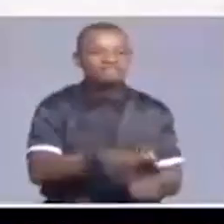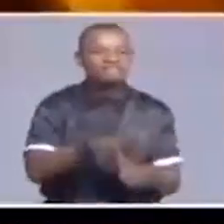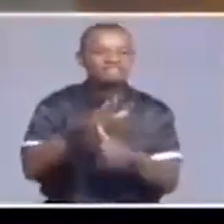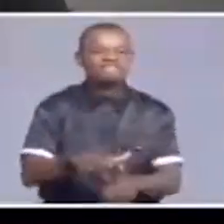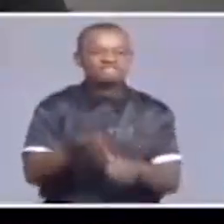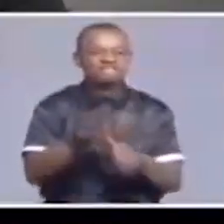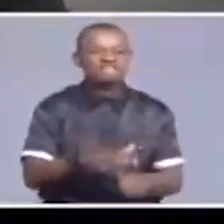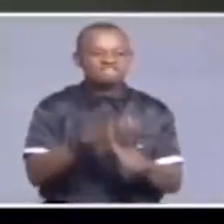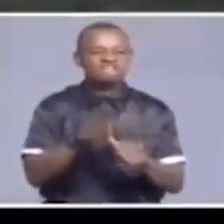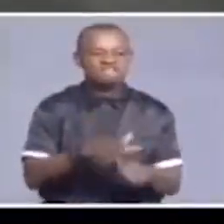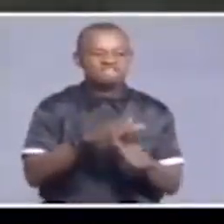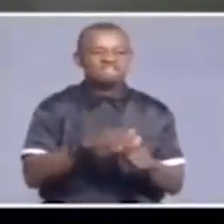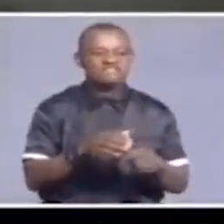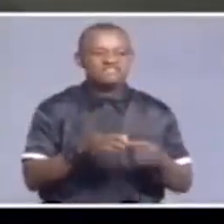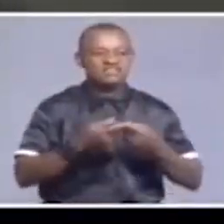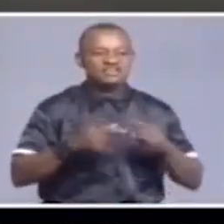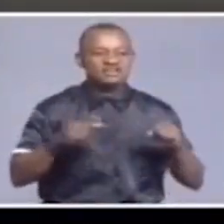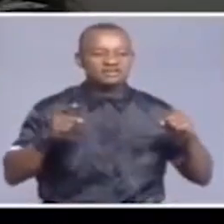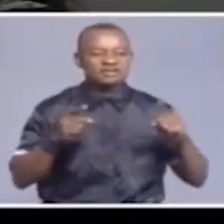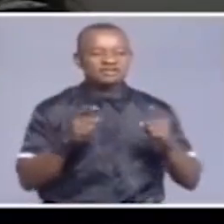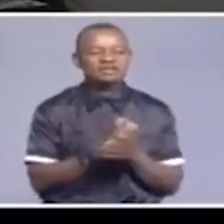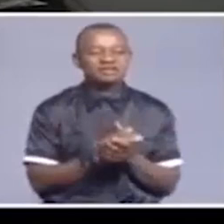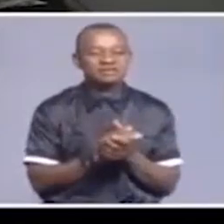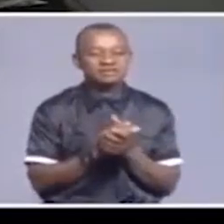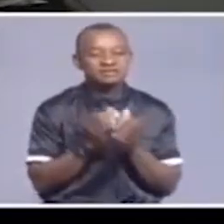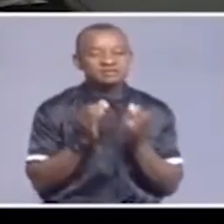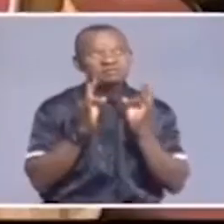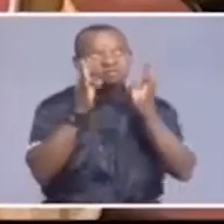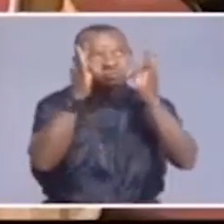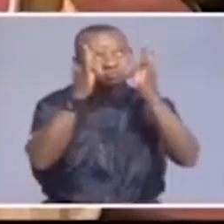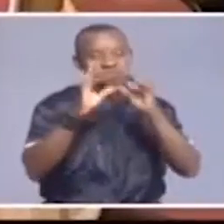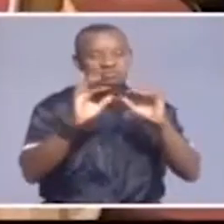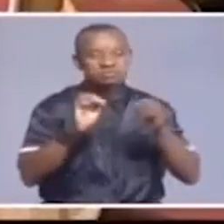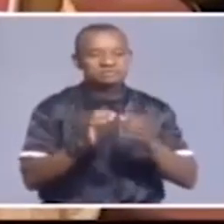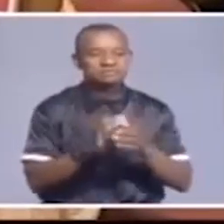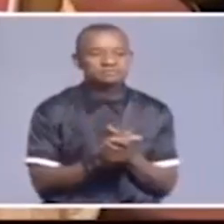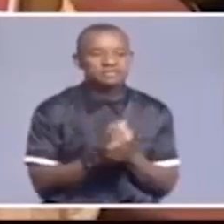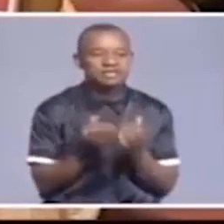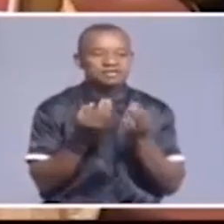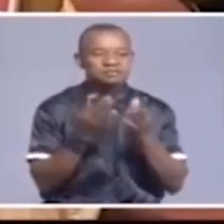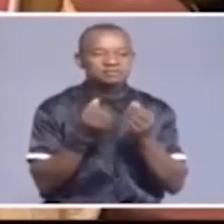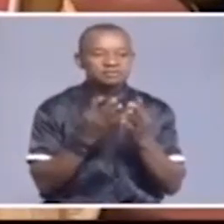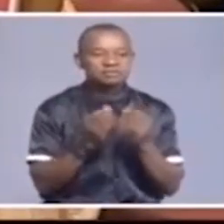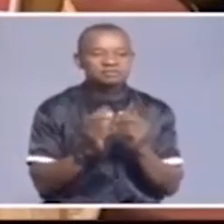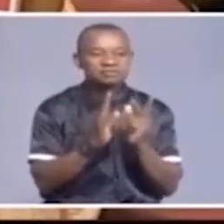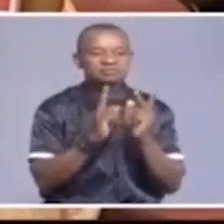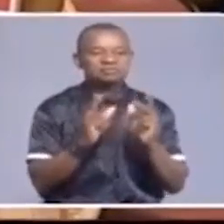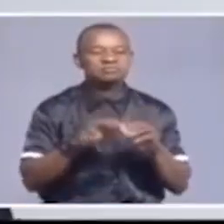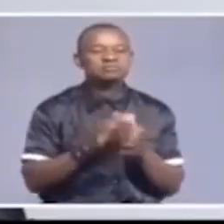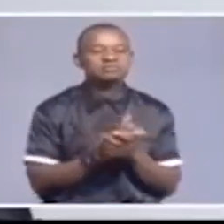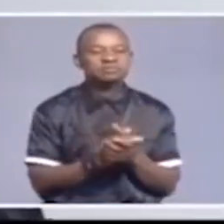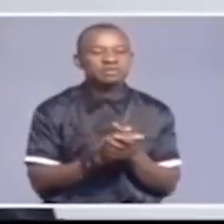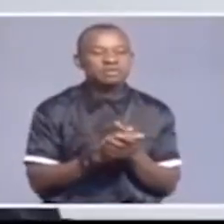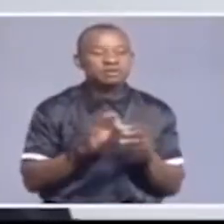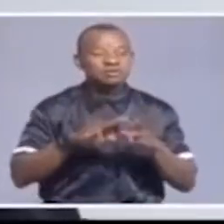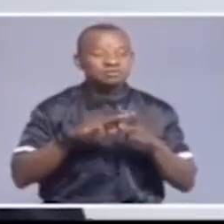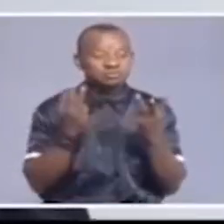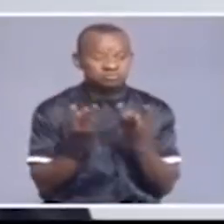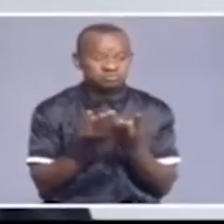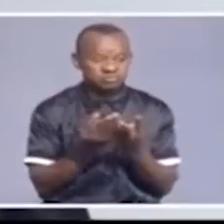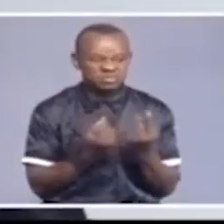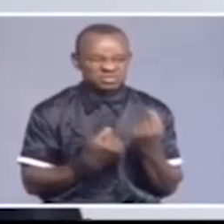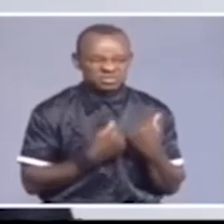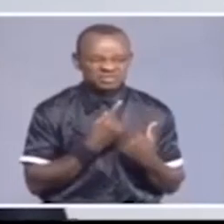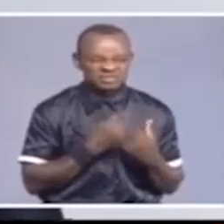Down! Studies have shown that globally, hundreds of people are killed or tortured due to their faith. The news